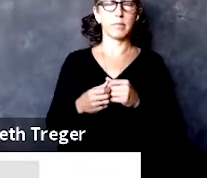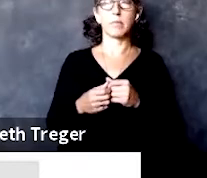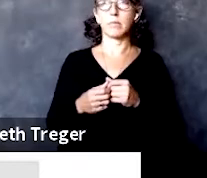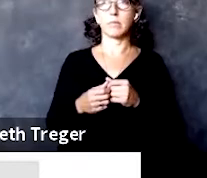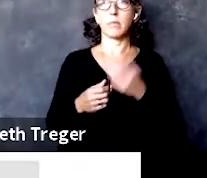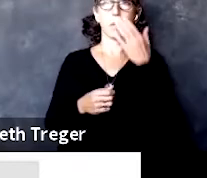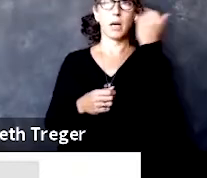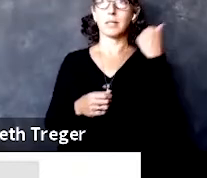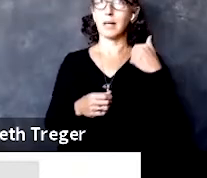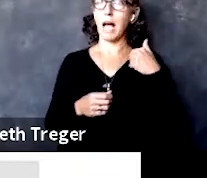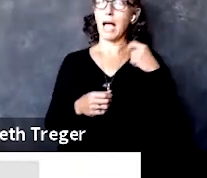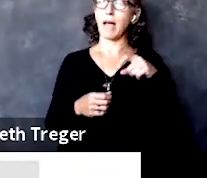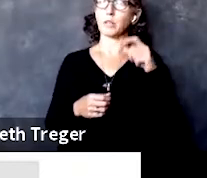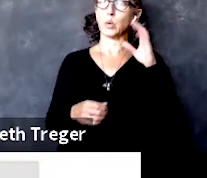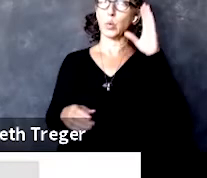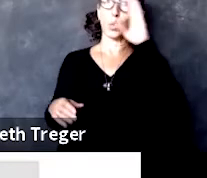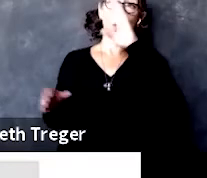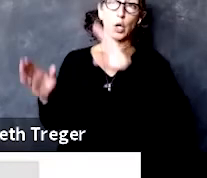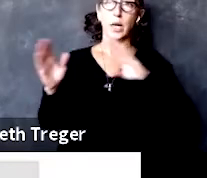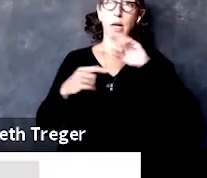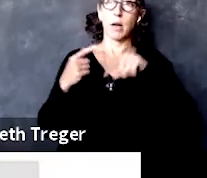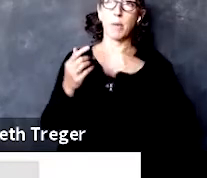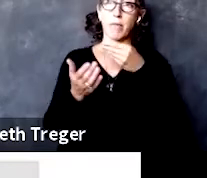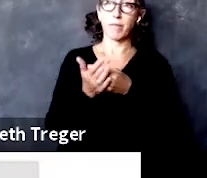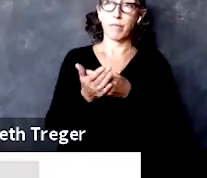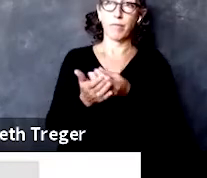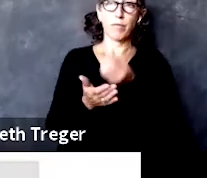have to worry about putting groceries on the table,